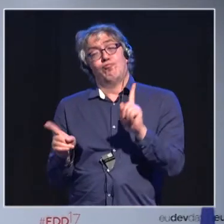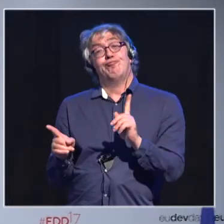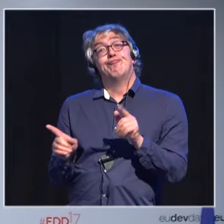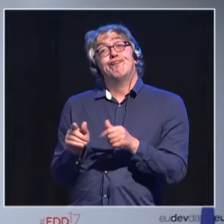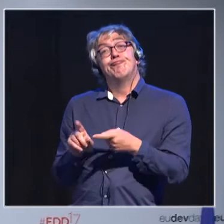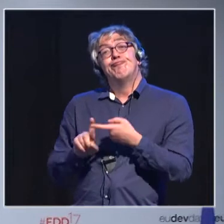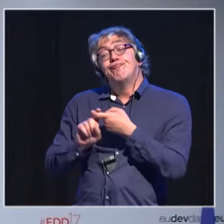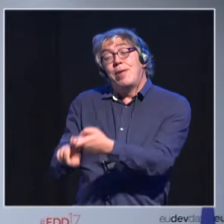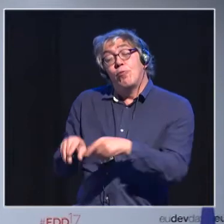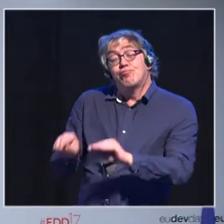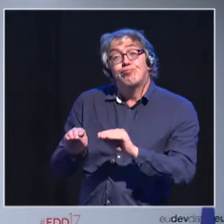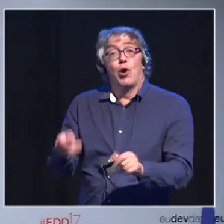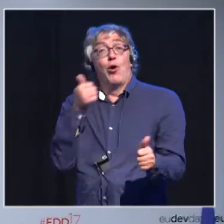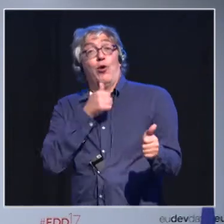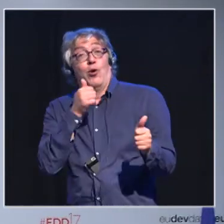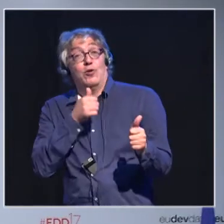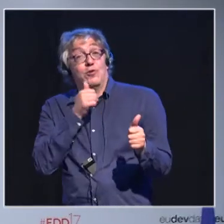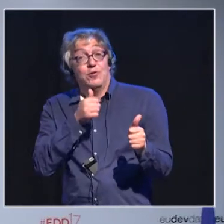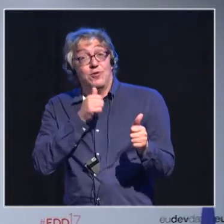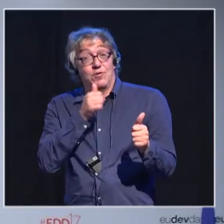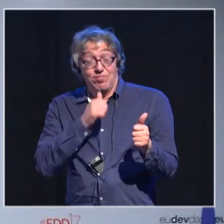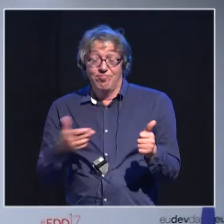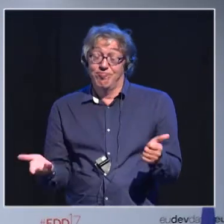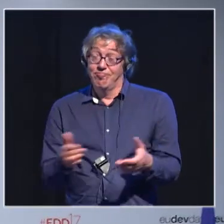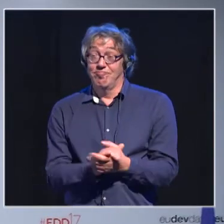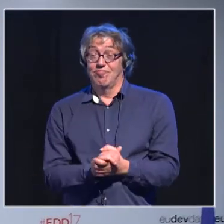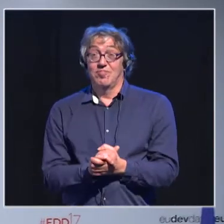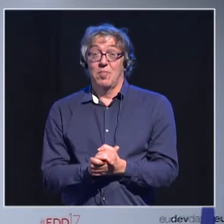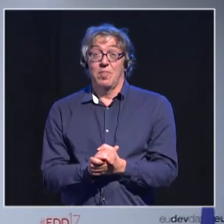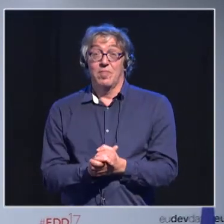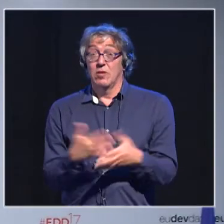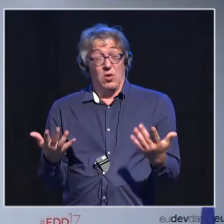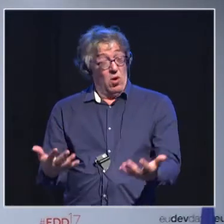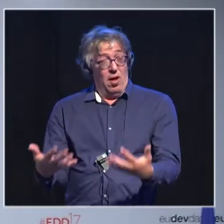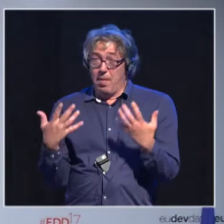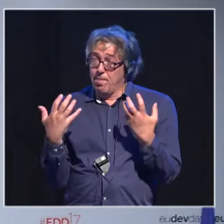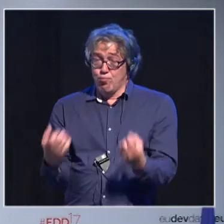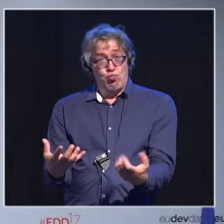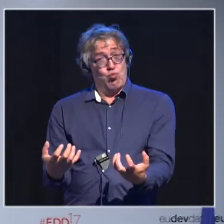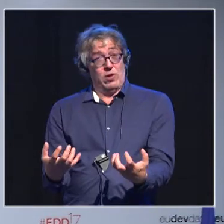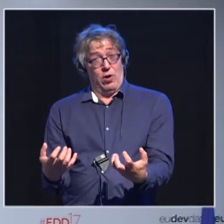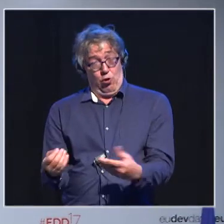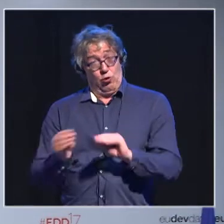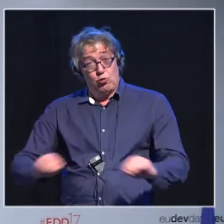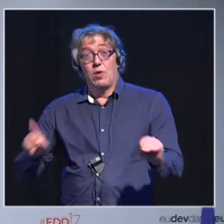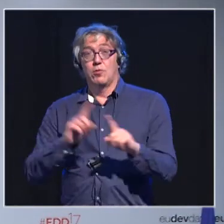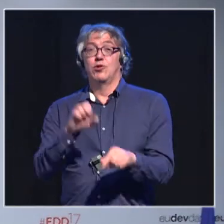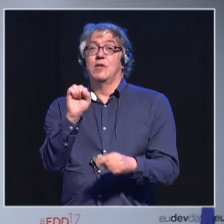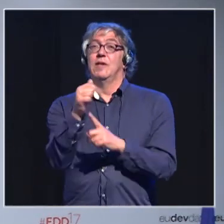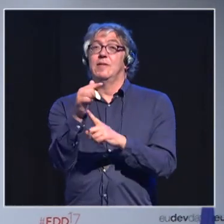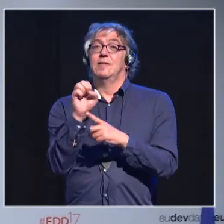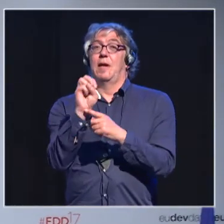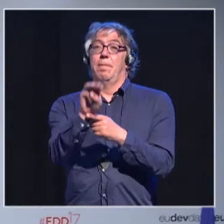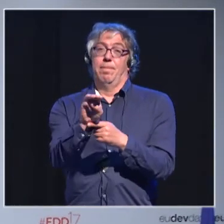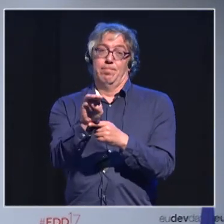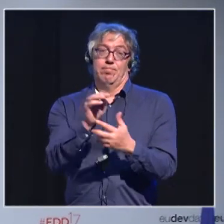we provide educational resources to them. Hence, my approach is hands-on training and STEM. A lot of women don't have role